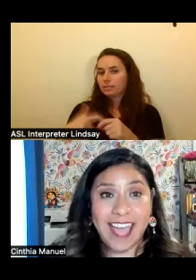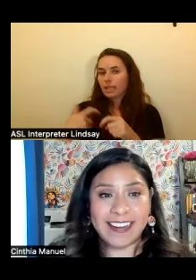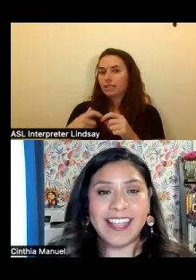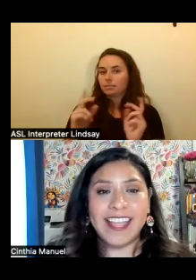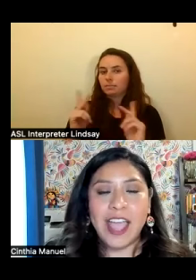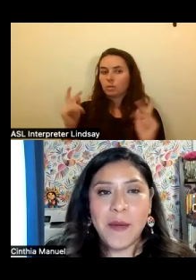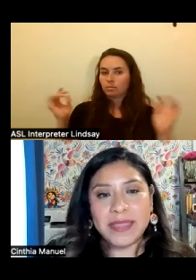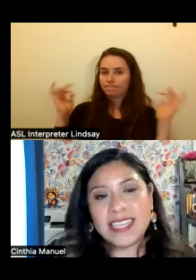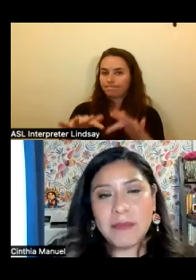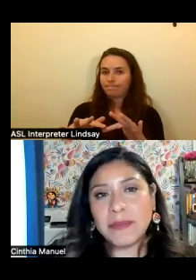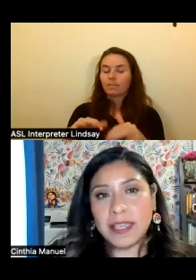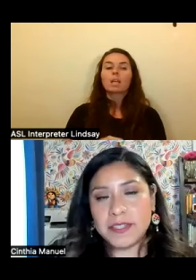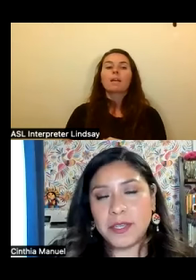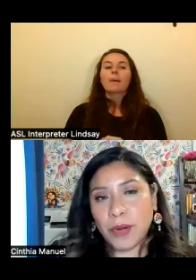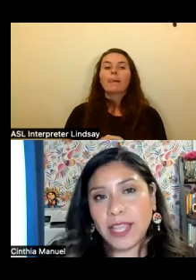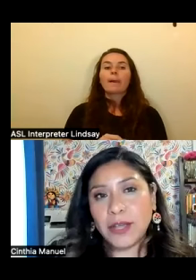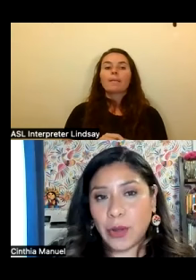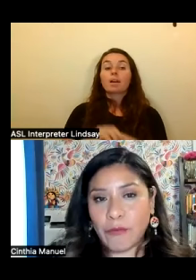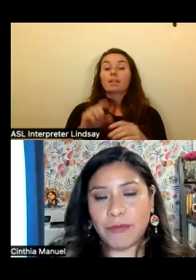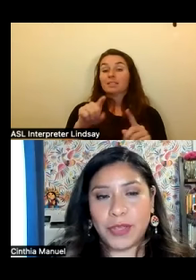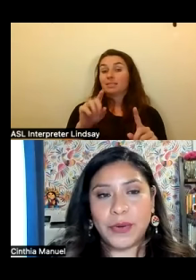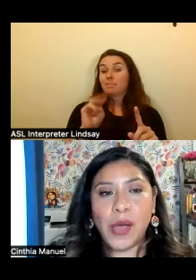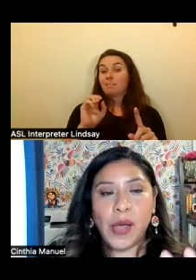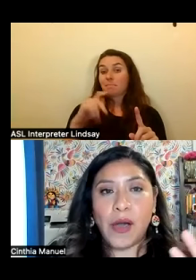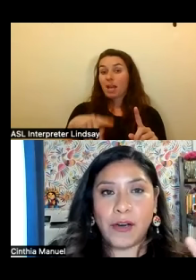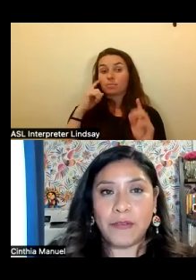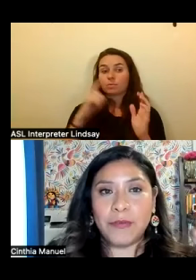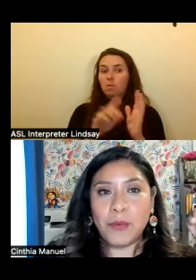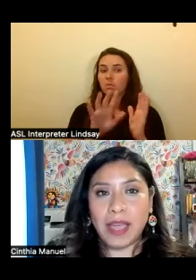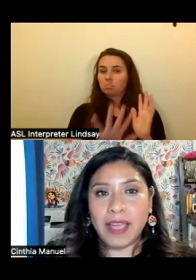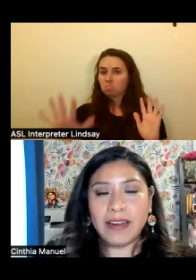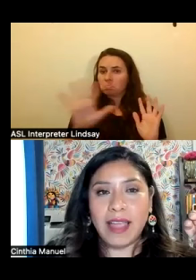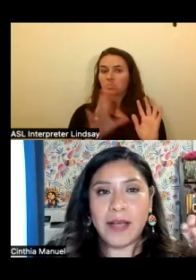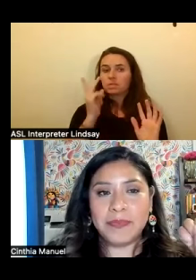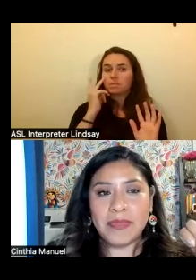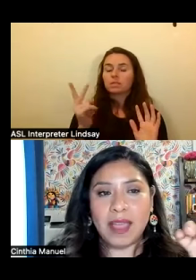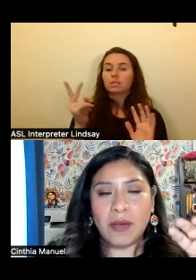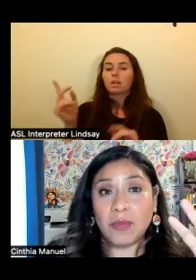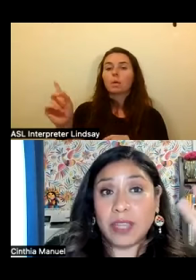located at. But this map gives you a pretty good overview of where,